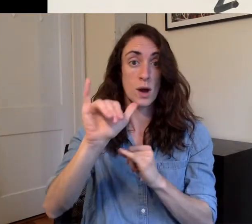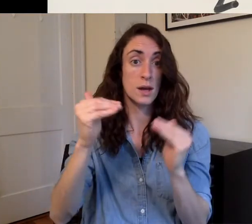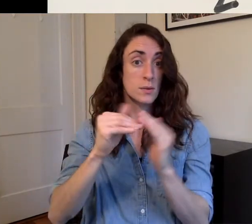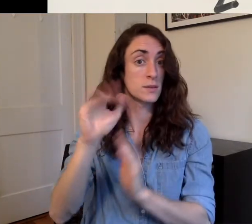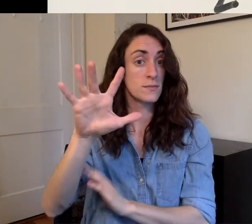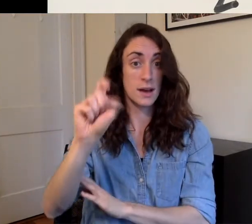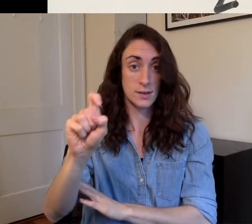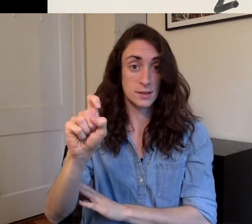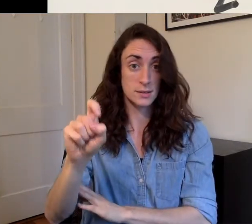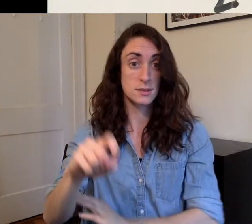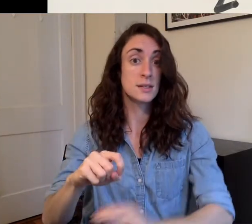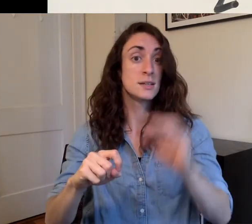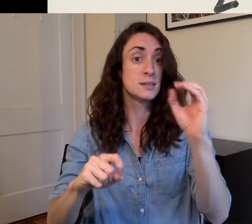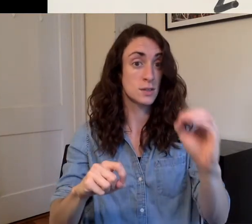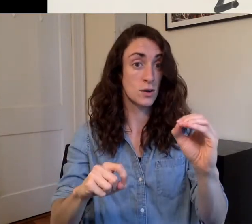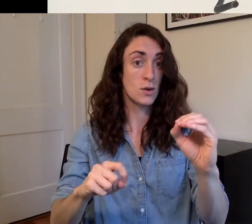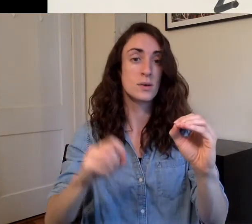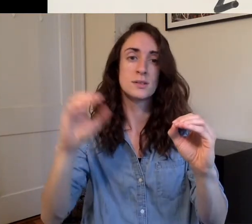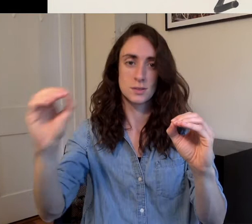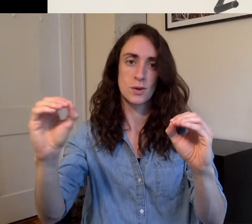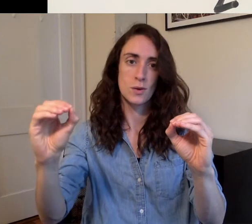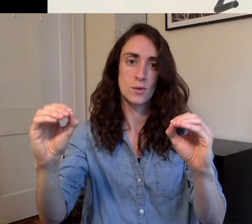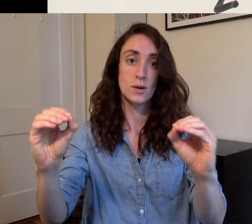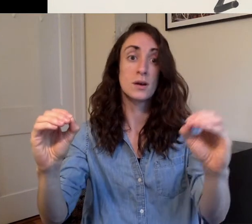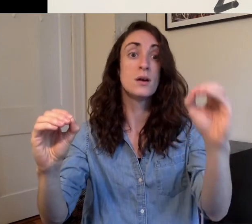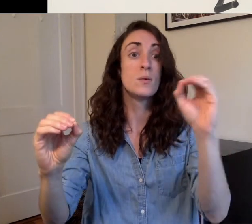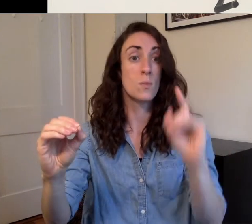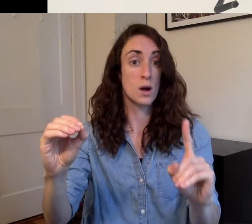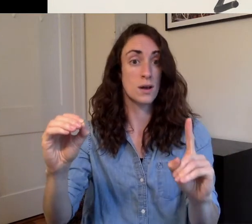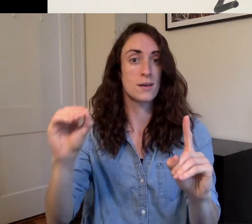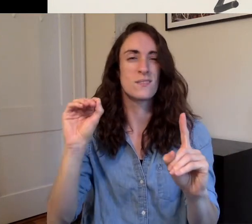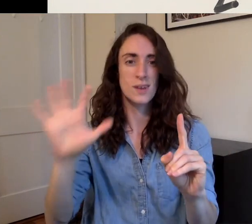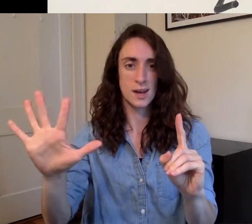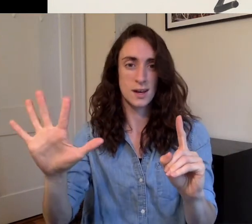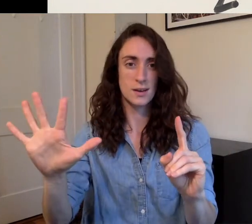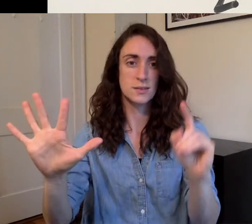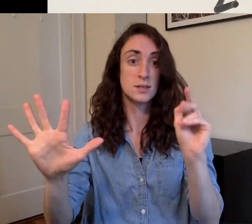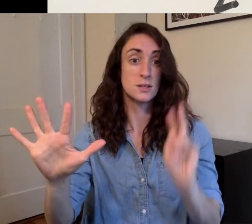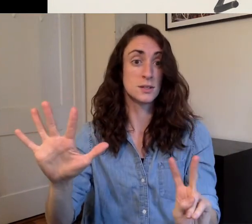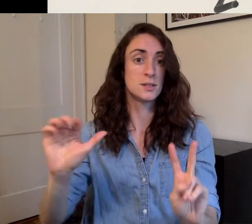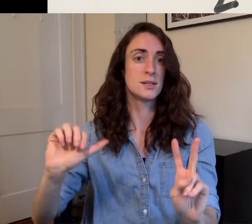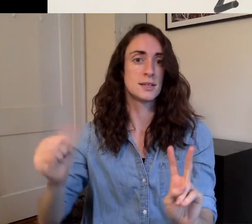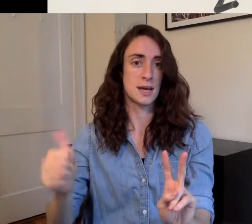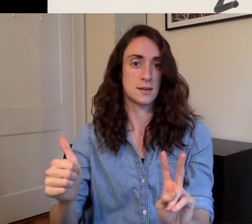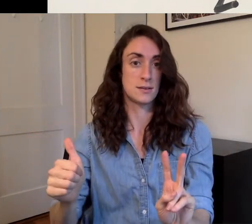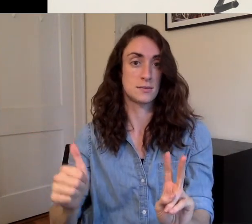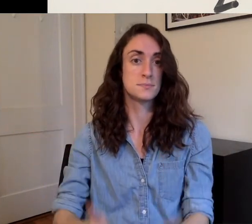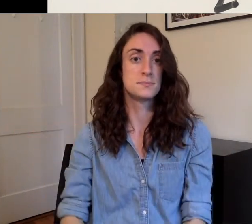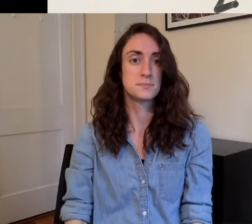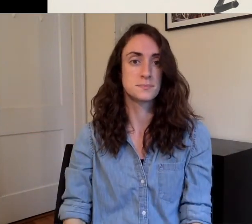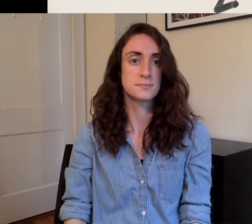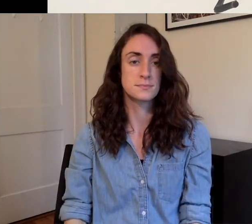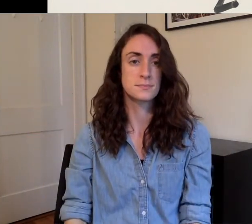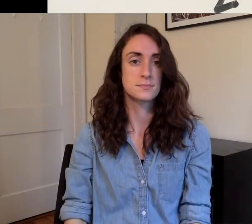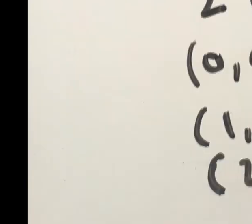And then for the last function, for our x values 0, 1, and 2, we'll have y values 0, 5, and 10.